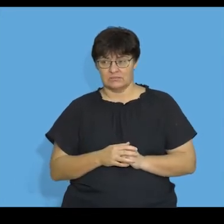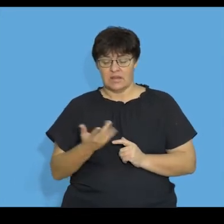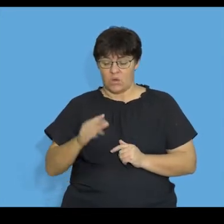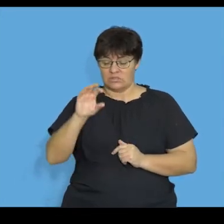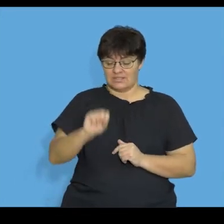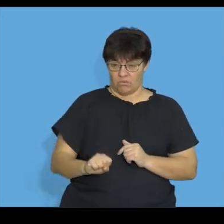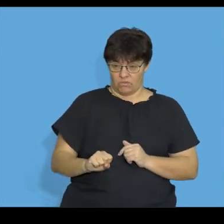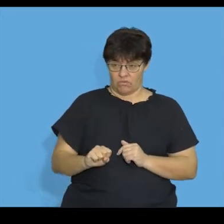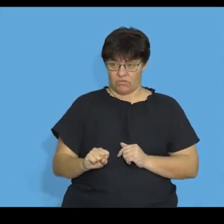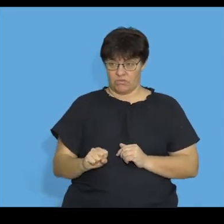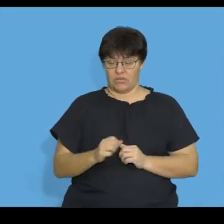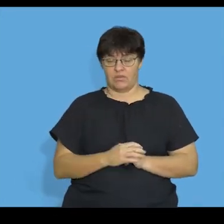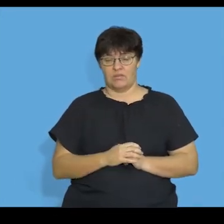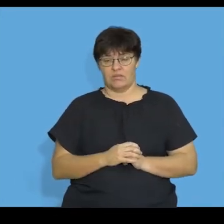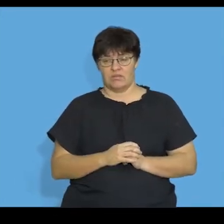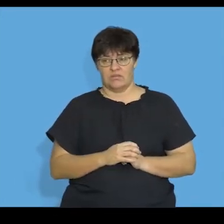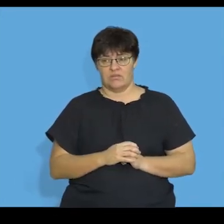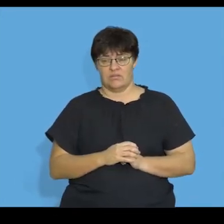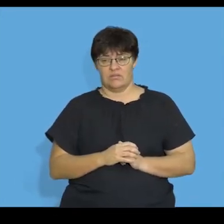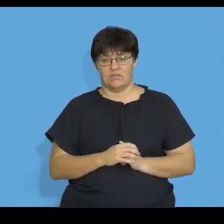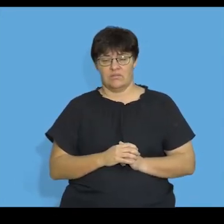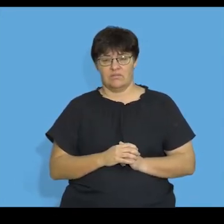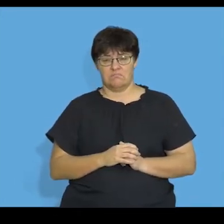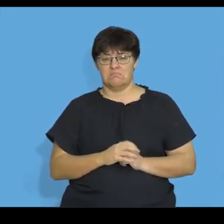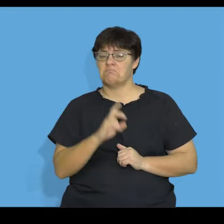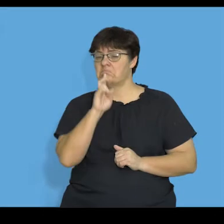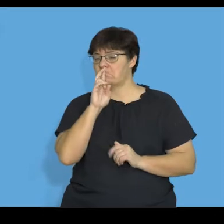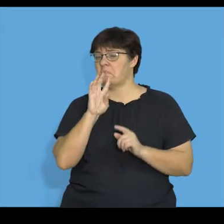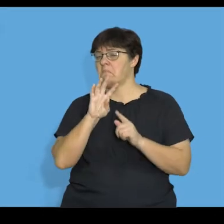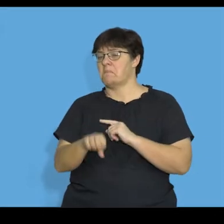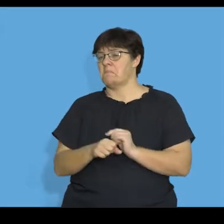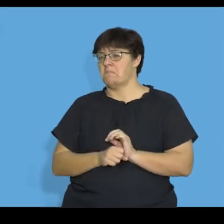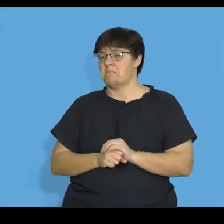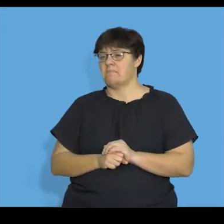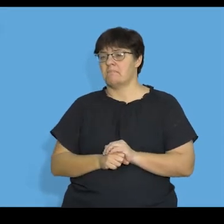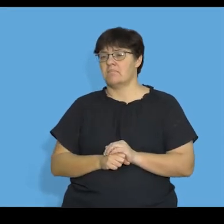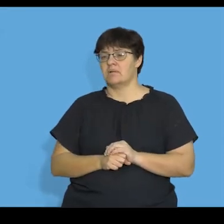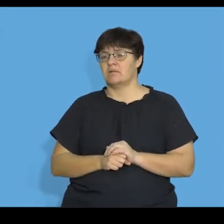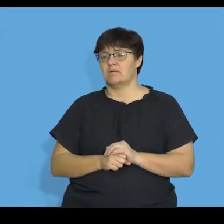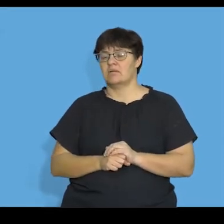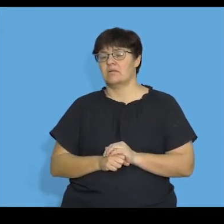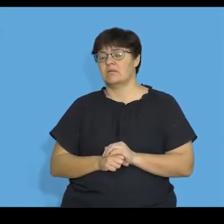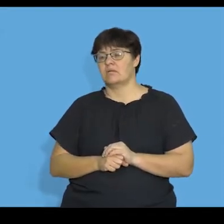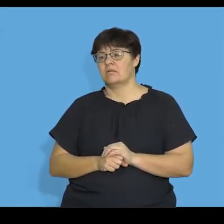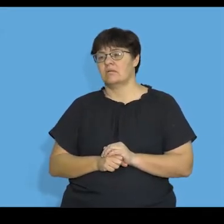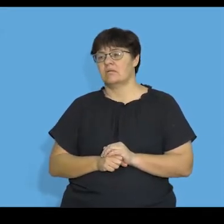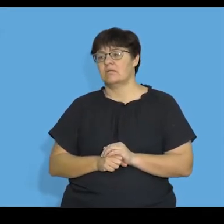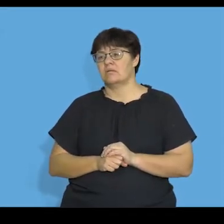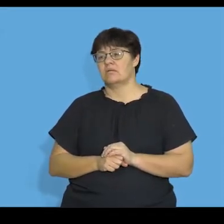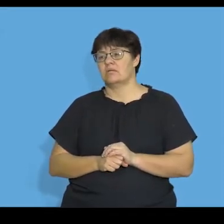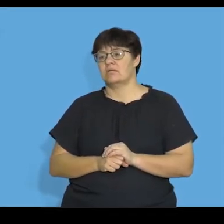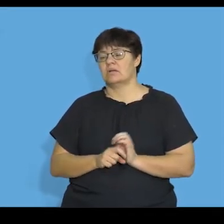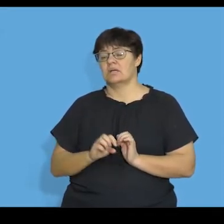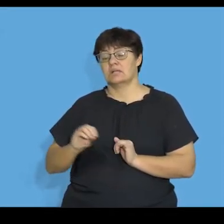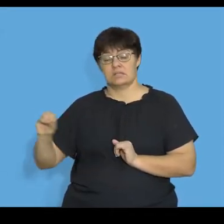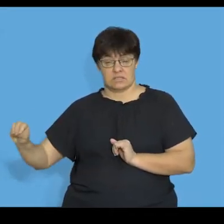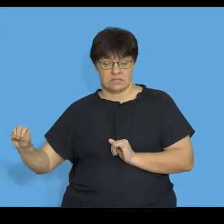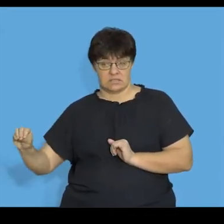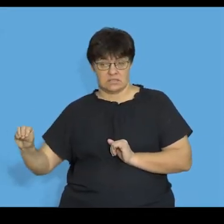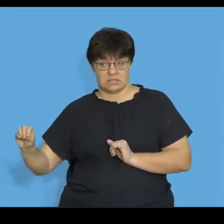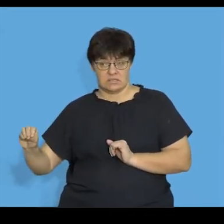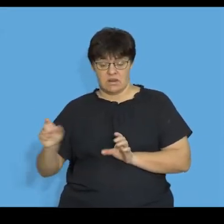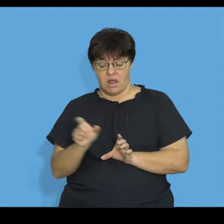a south pole. And we recognize that the south pole is in that position, and now it's